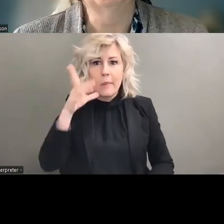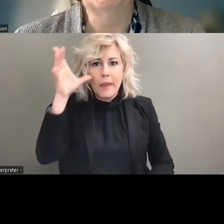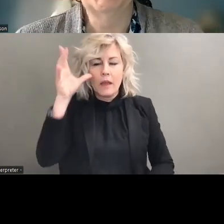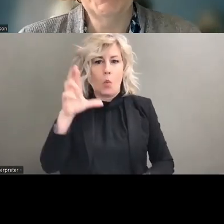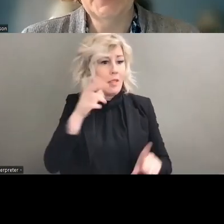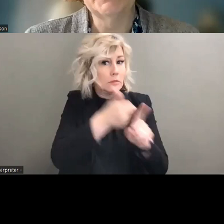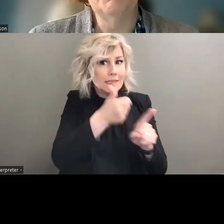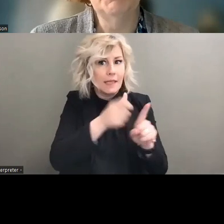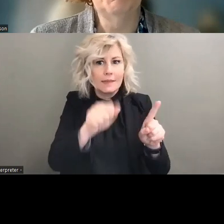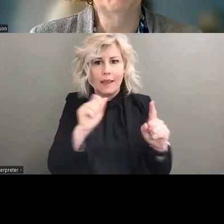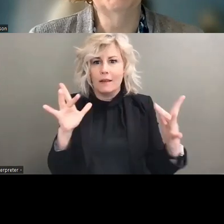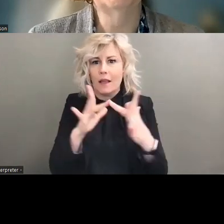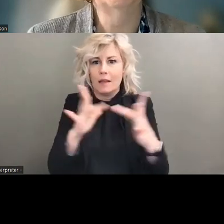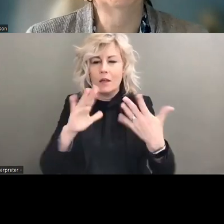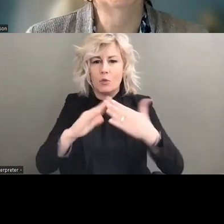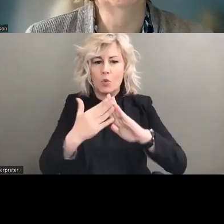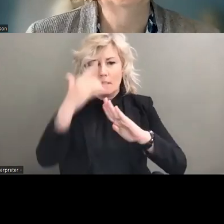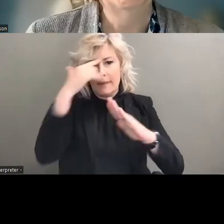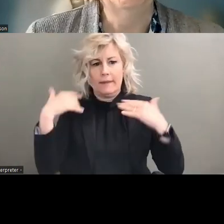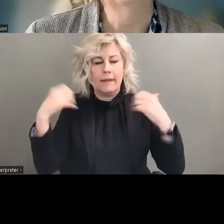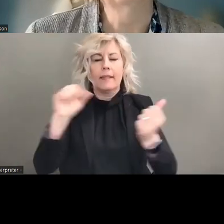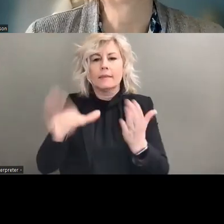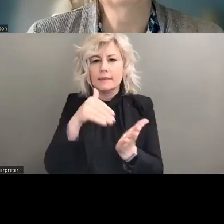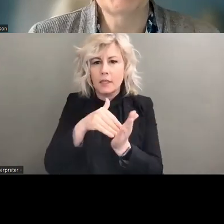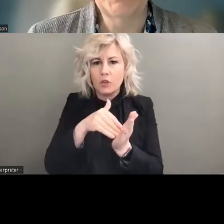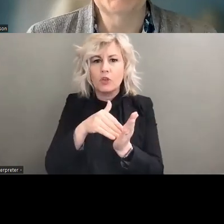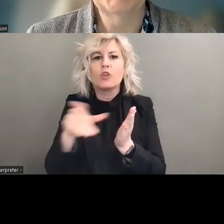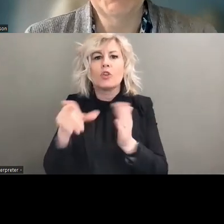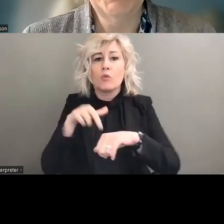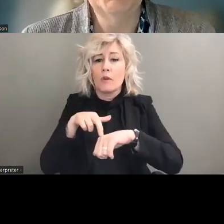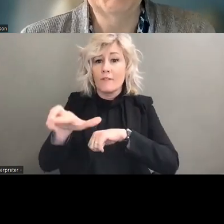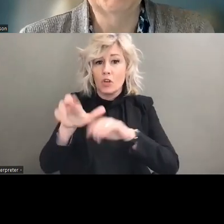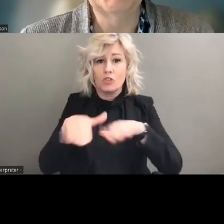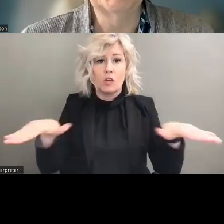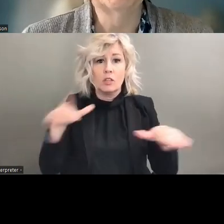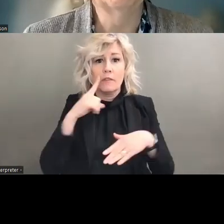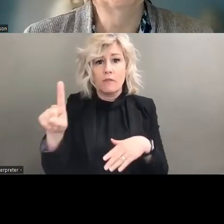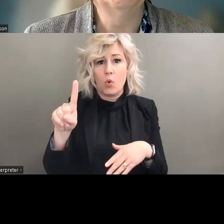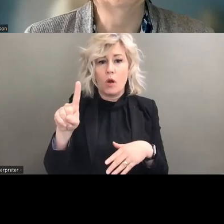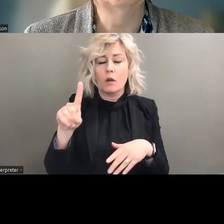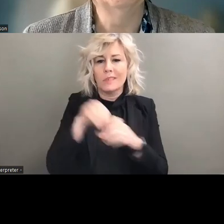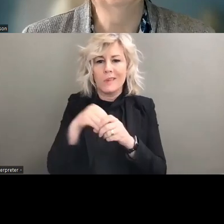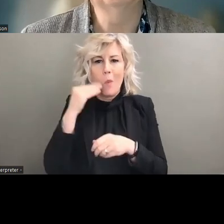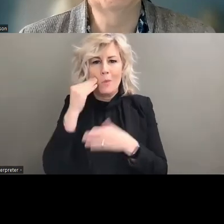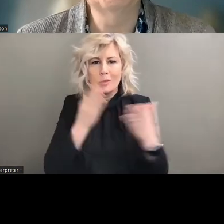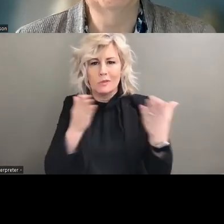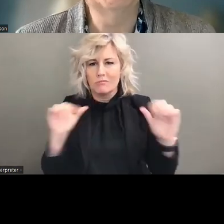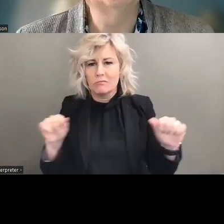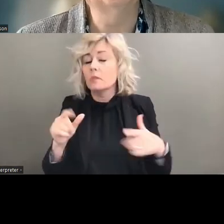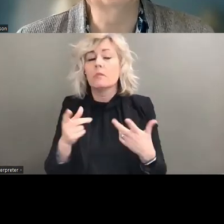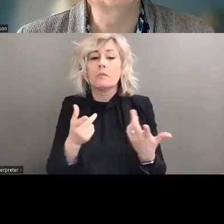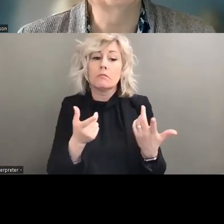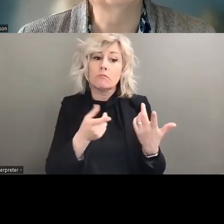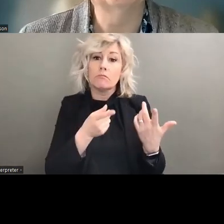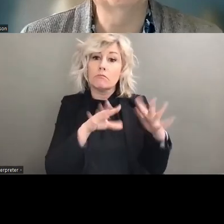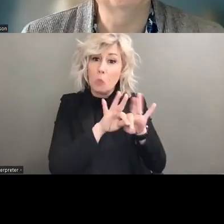go and contact the community mental health center and refer a child for in-home services. So it's equally important not just